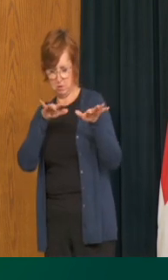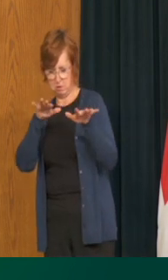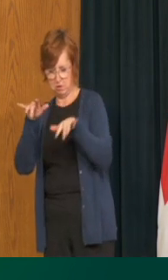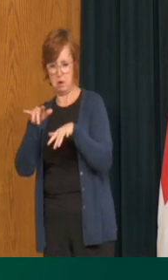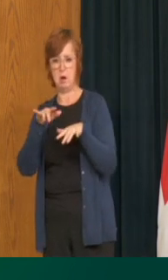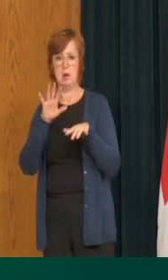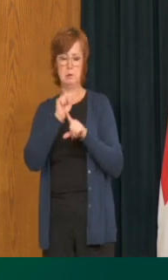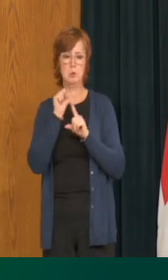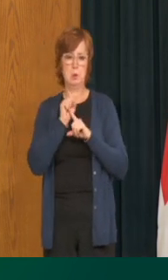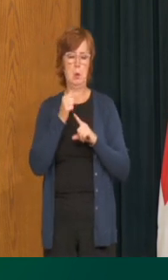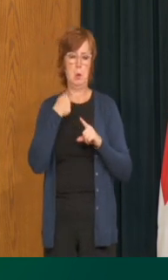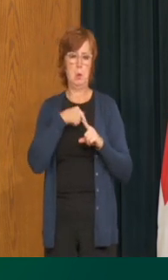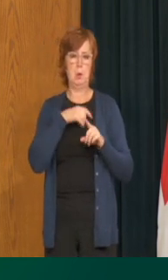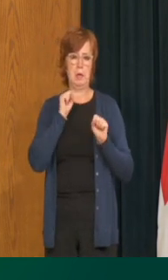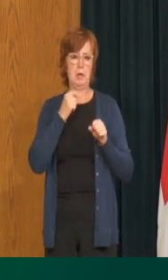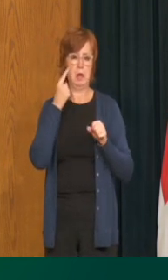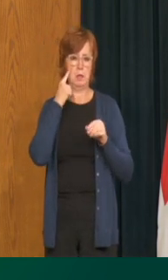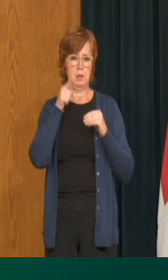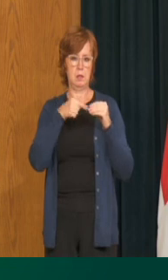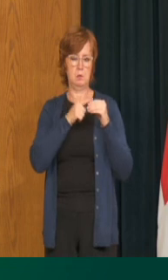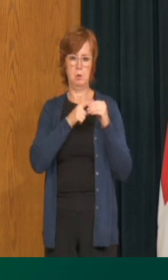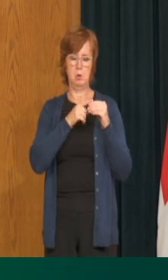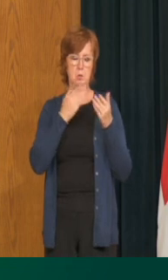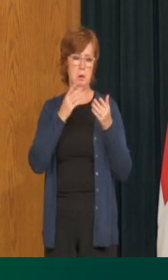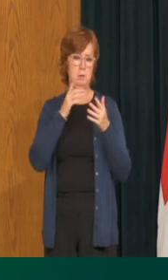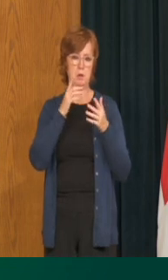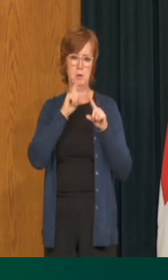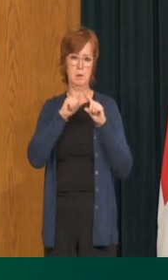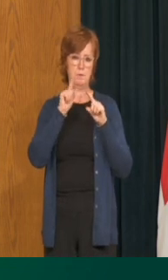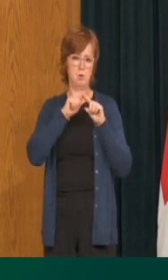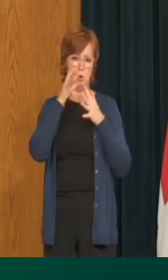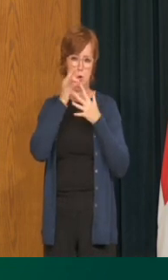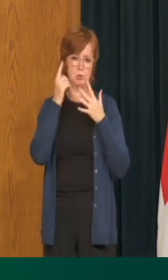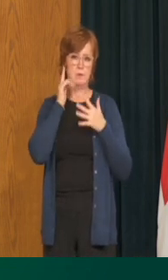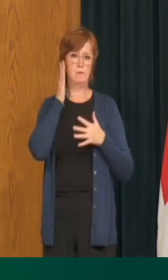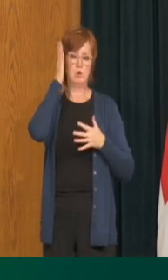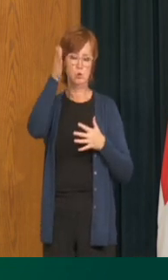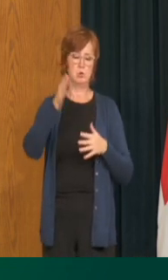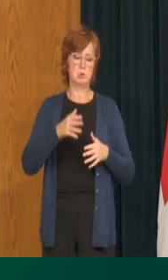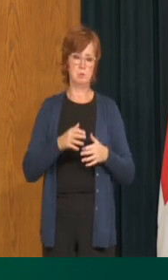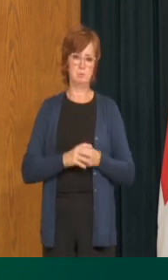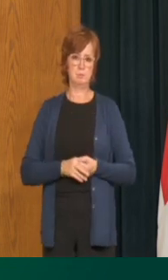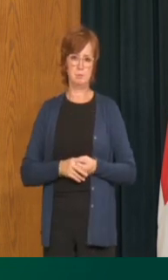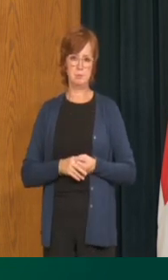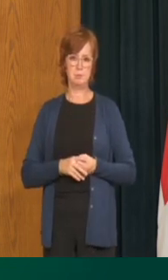certainly we should look at other opportunities, but in a way that promotes,